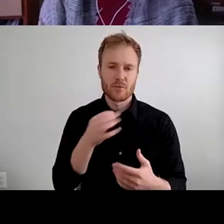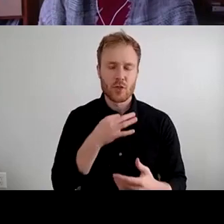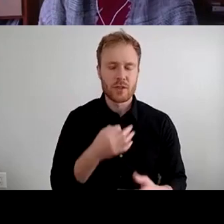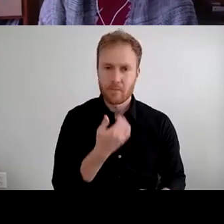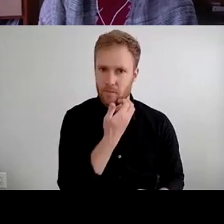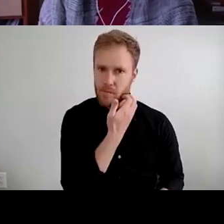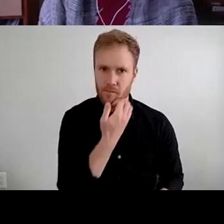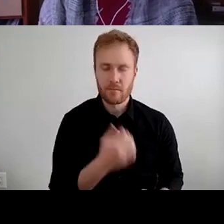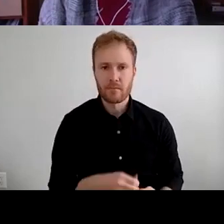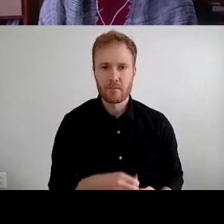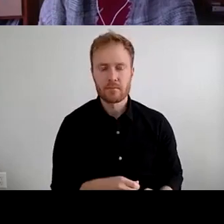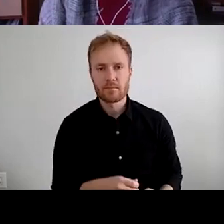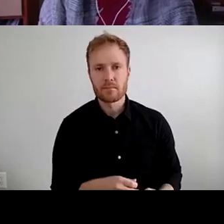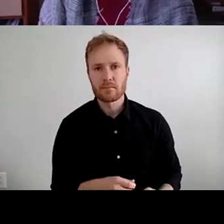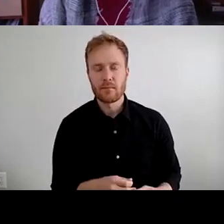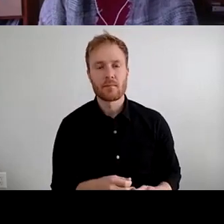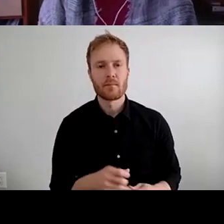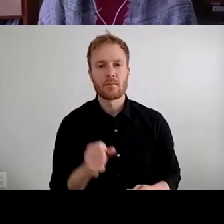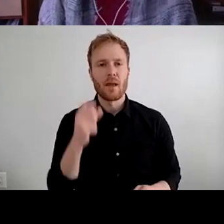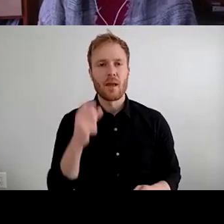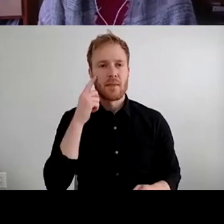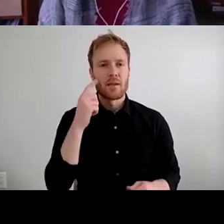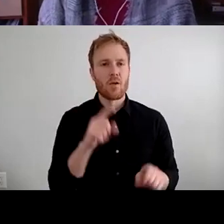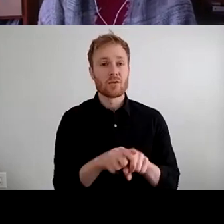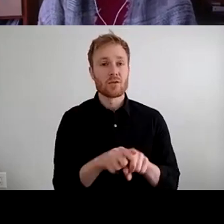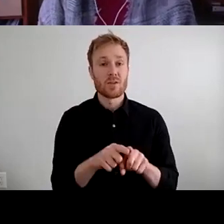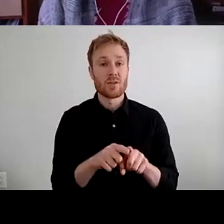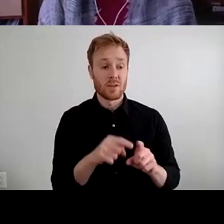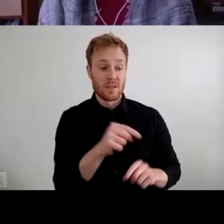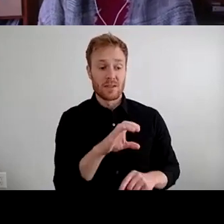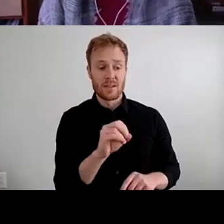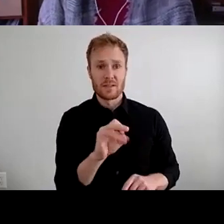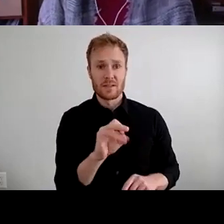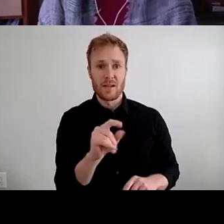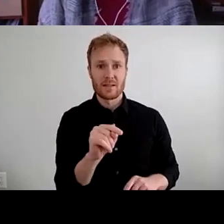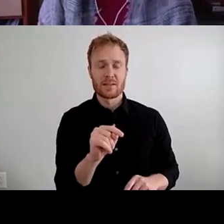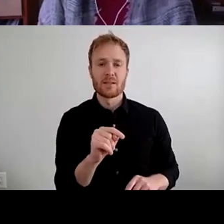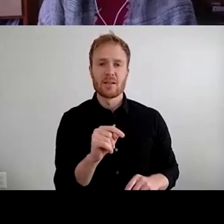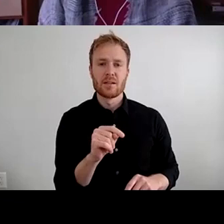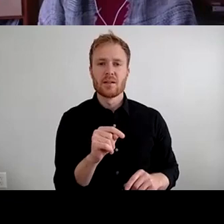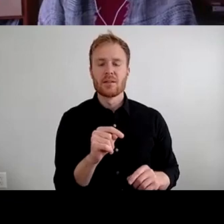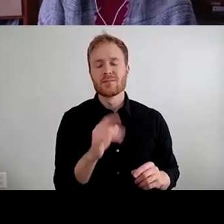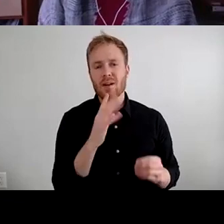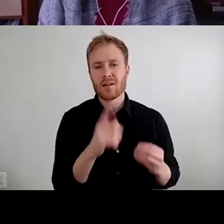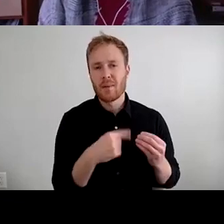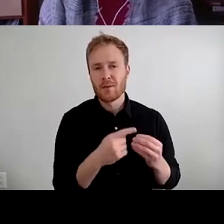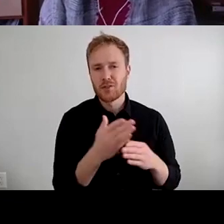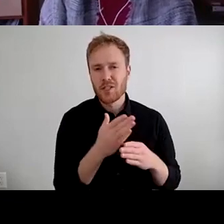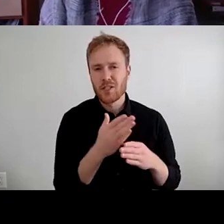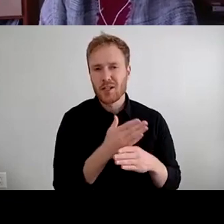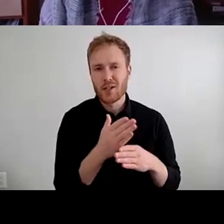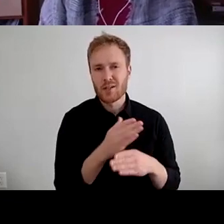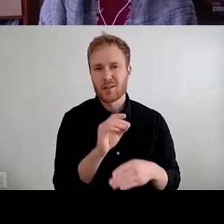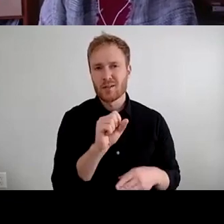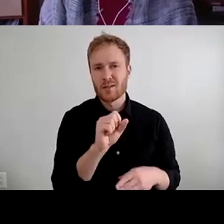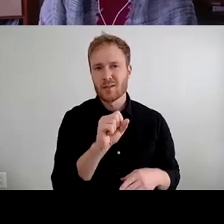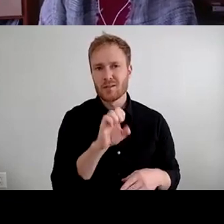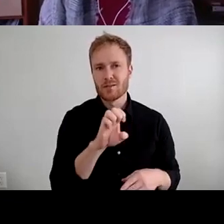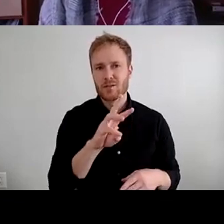I think also, when you talk about Connect, you're talking about shared sewer policy, right? What are we gonna do about preventing,